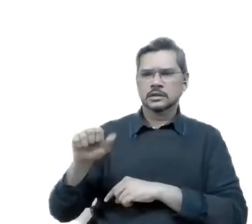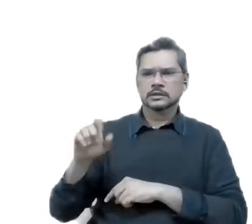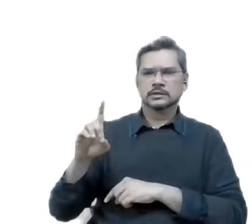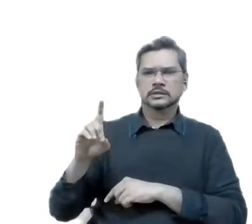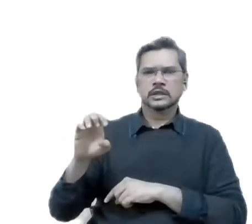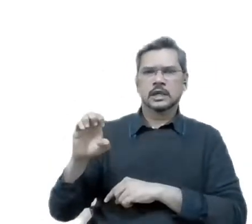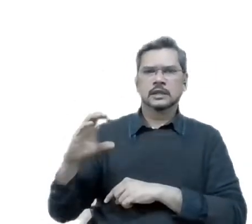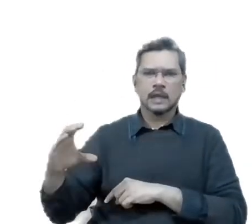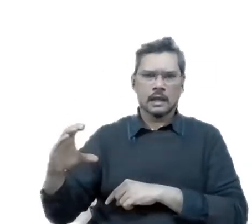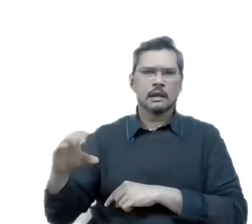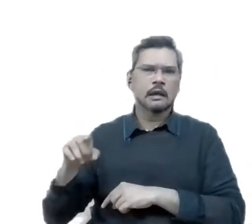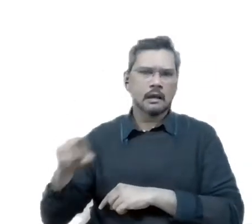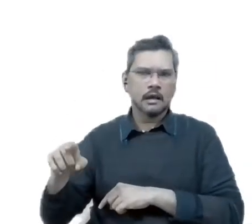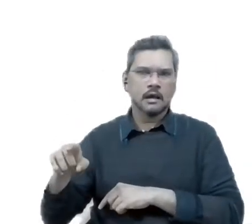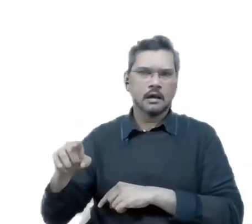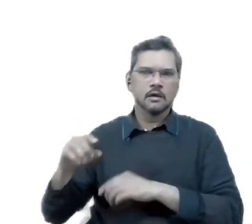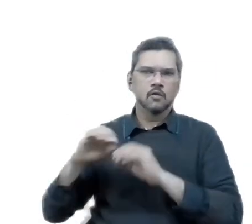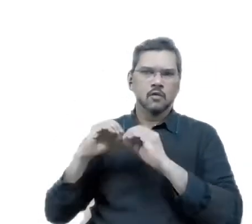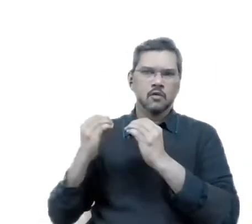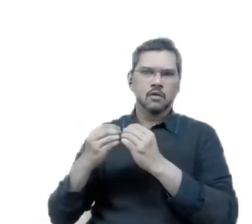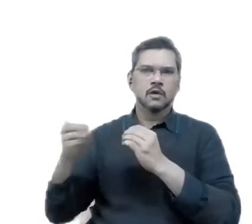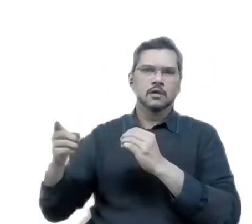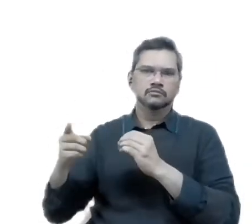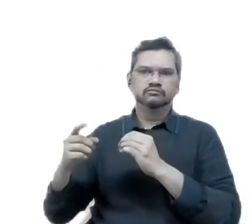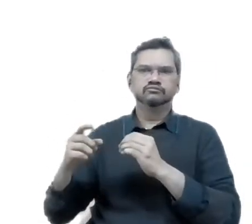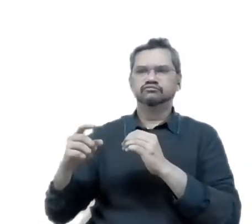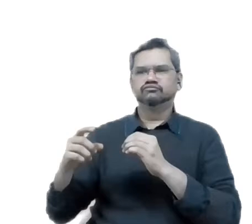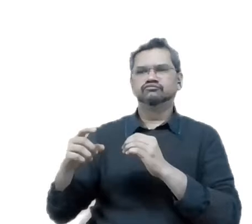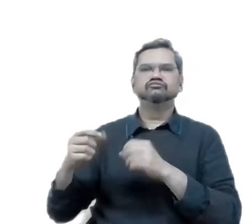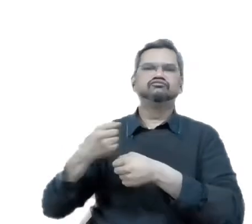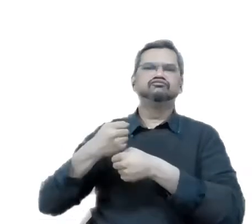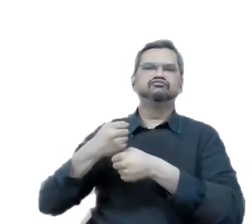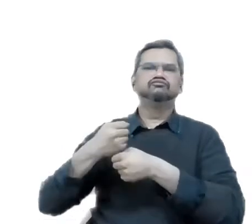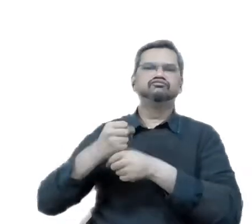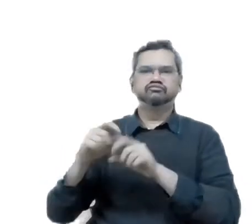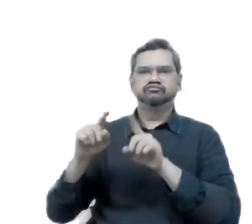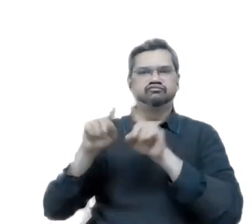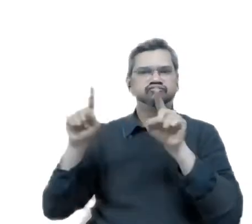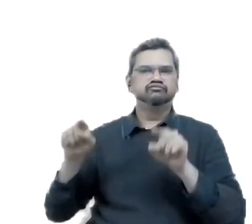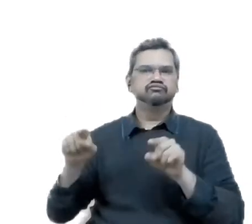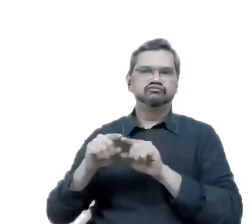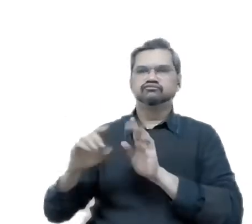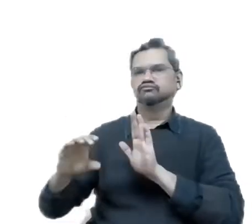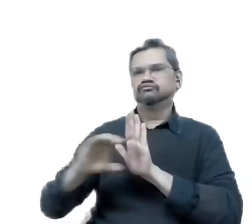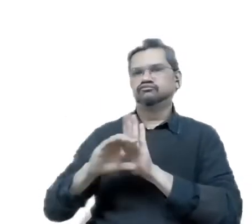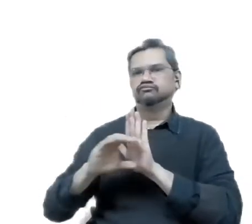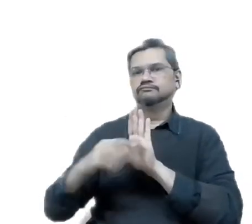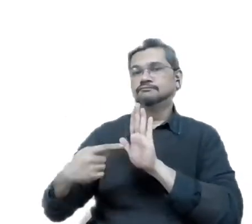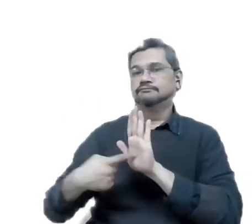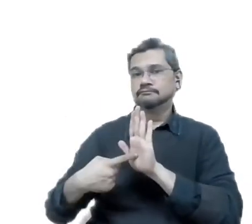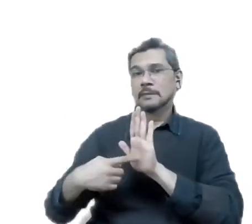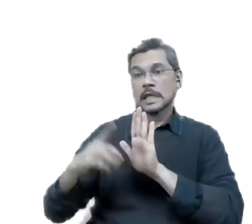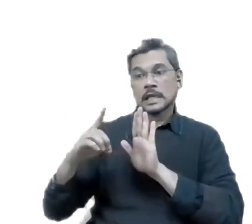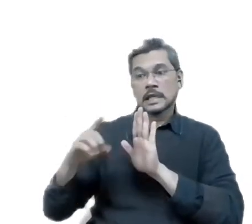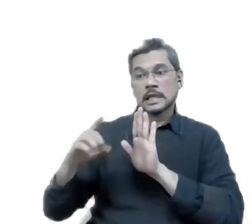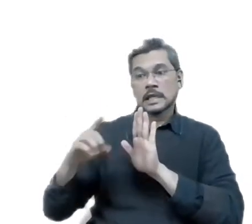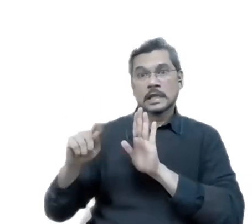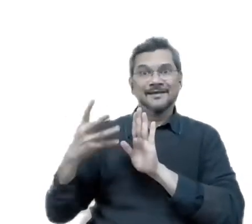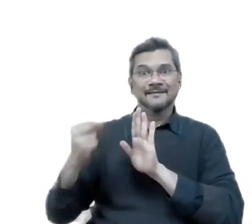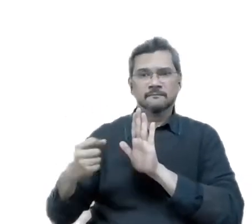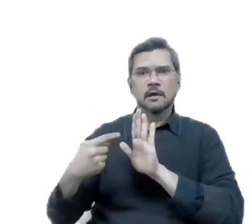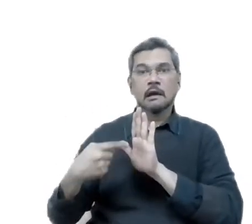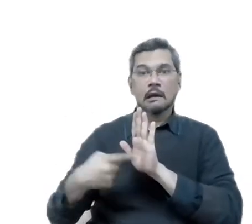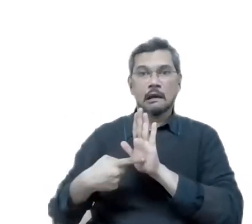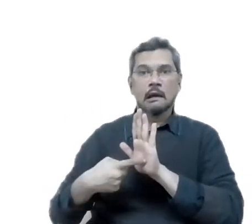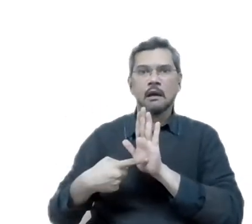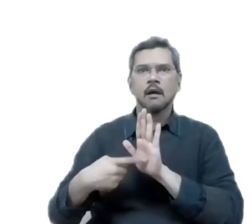a season. Now, this data, again, is hugely helpful for us as humanitarians because we can take this. So we are